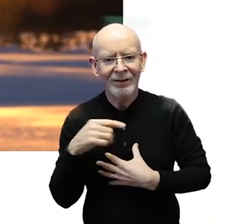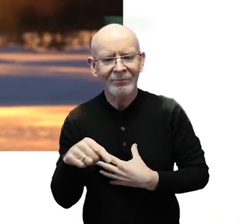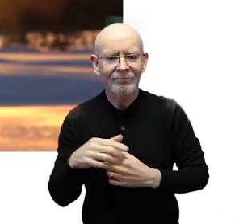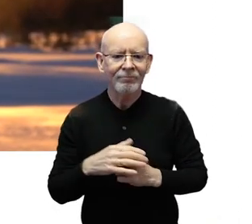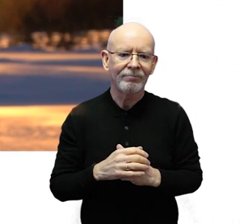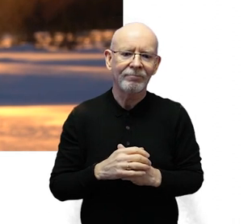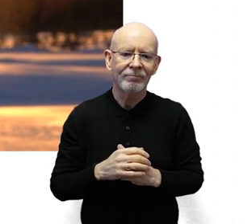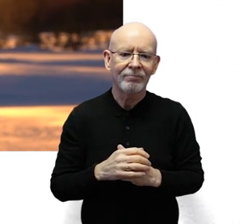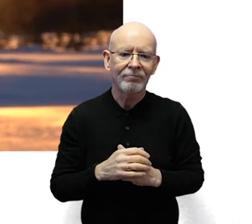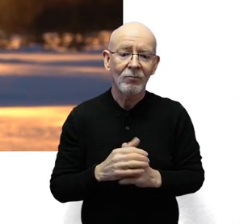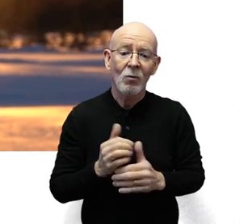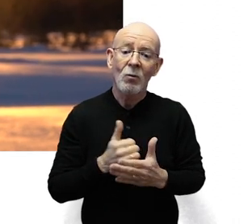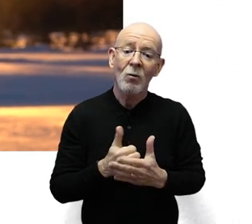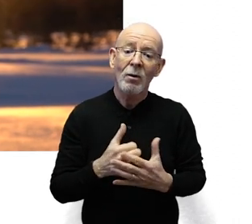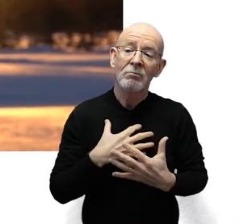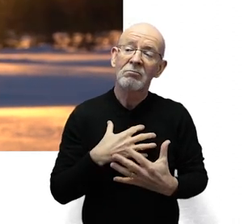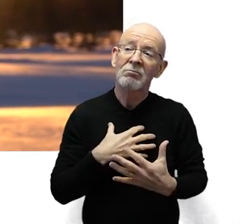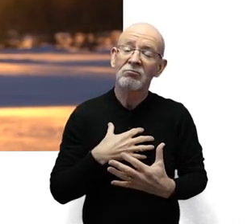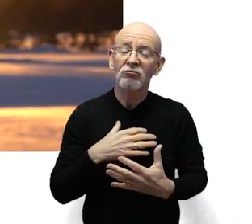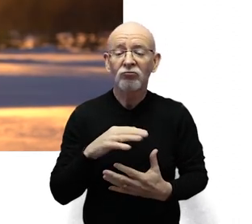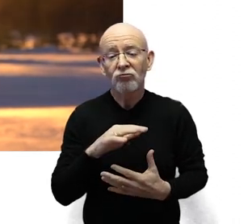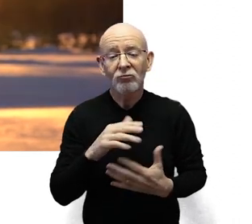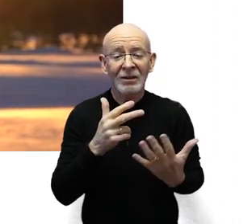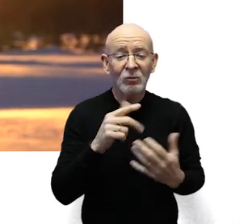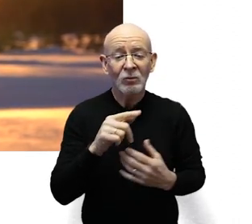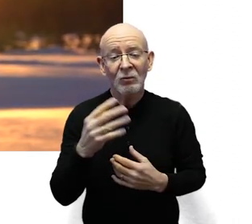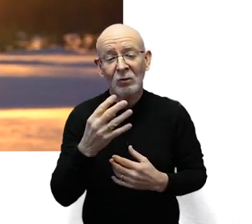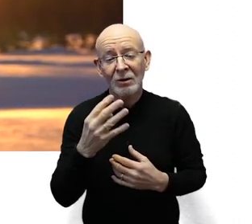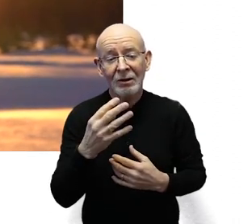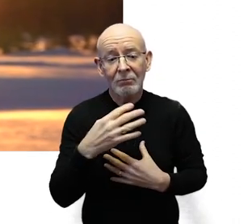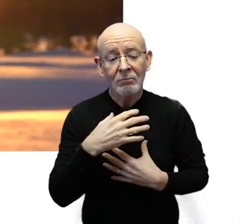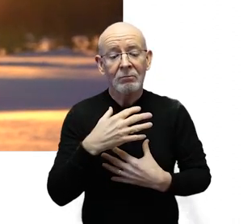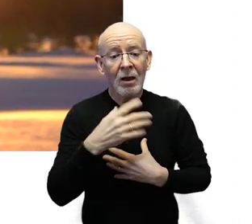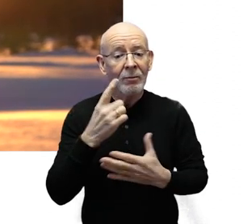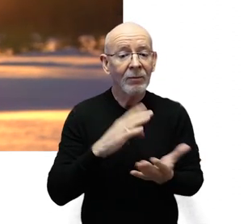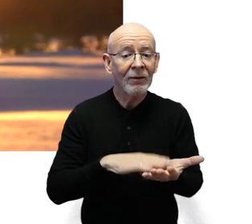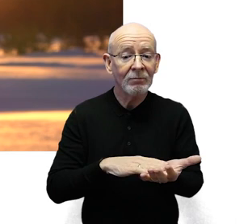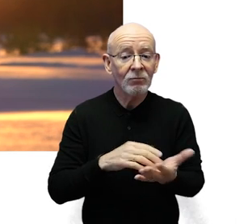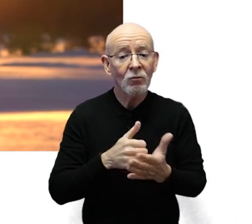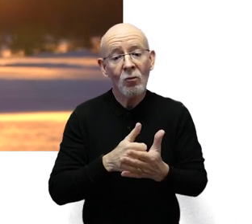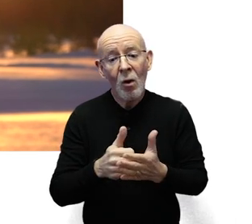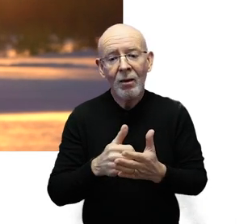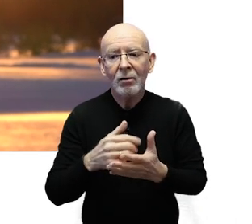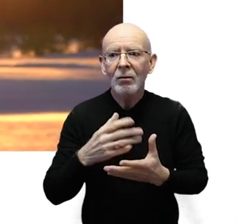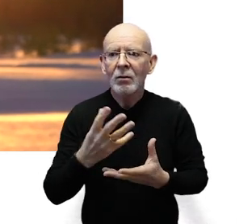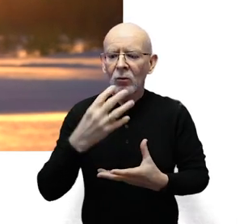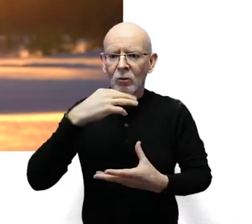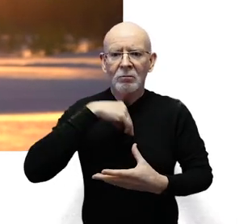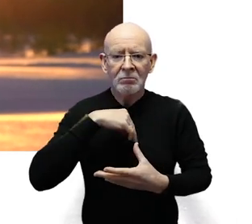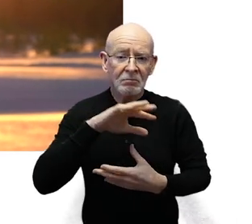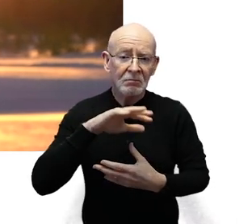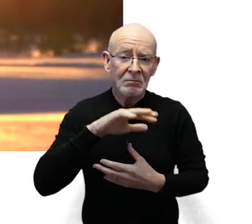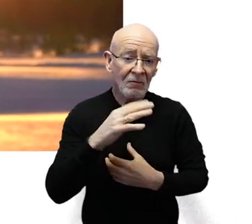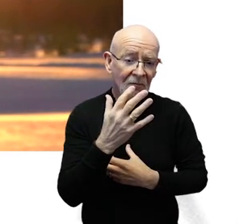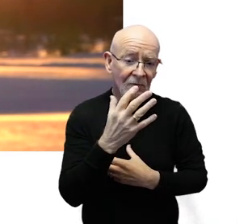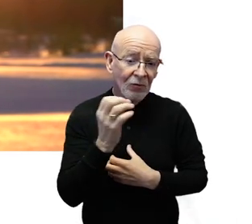Normal respiratory rate is around 8 to 14 breaths a minute, and normal tidal volume, the amount we breathe in with every breath, is a